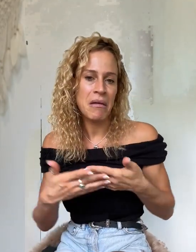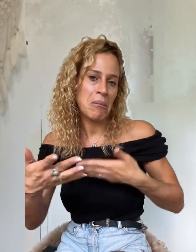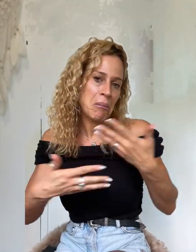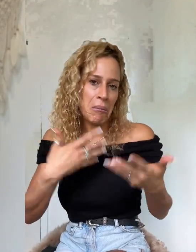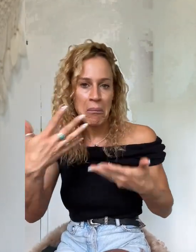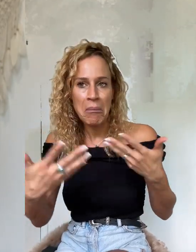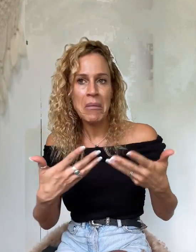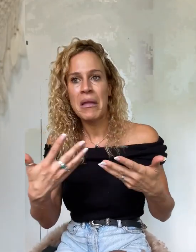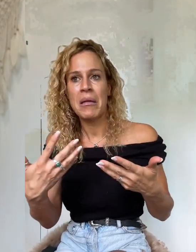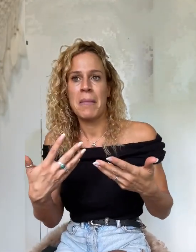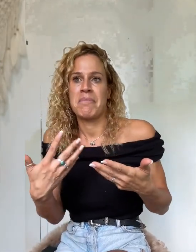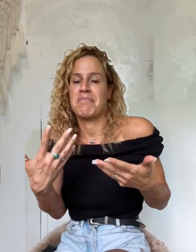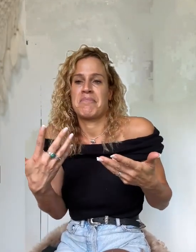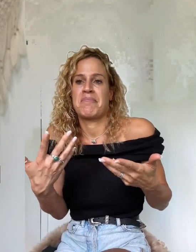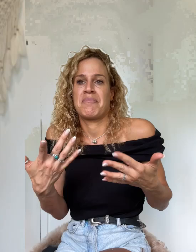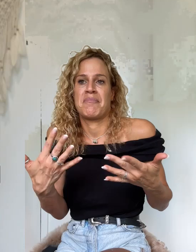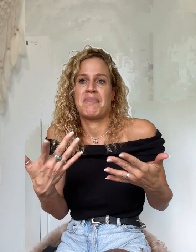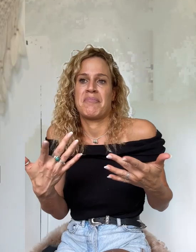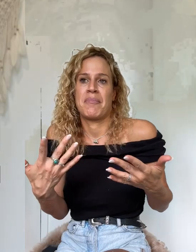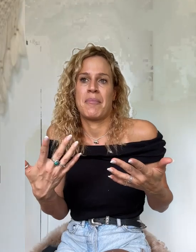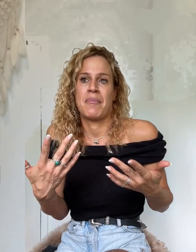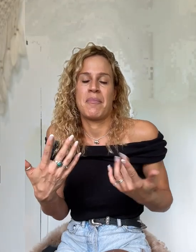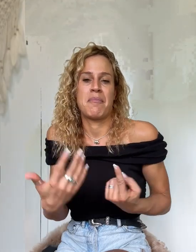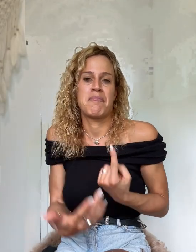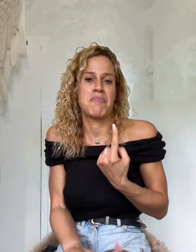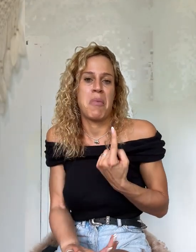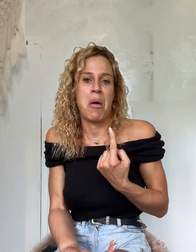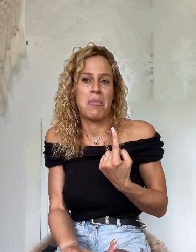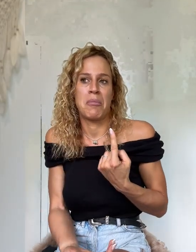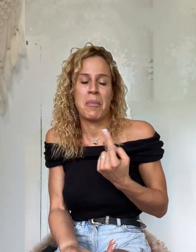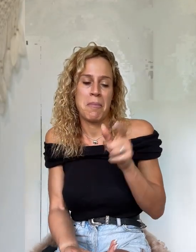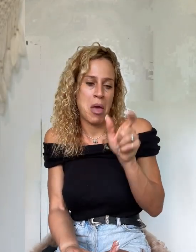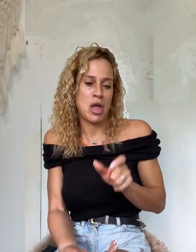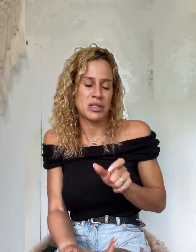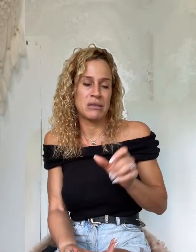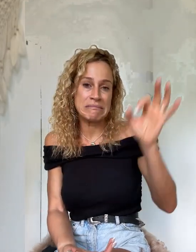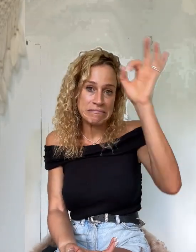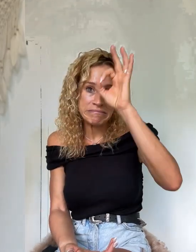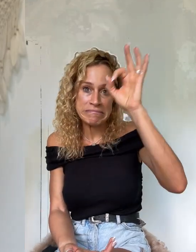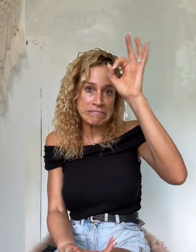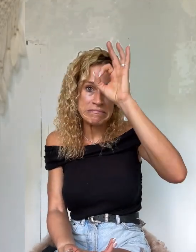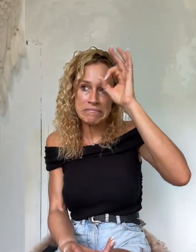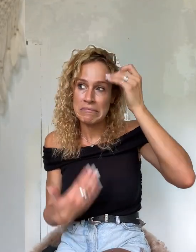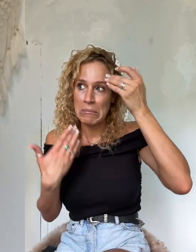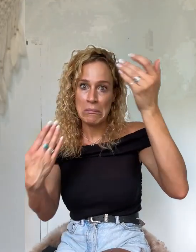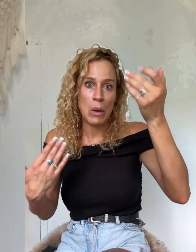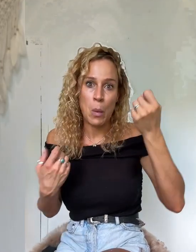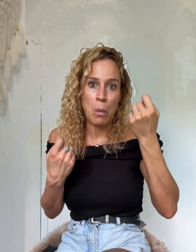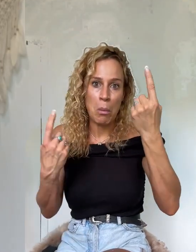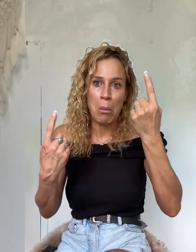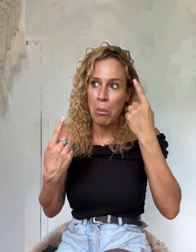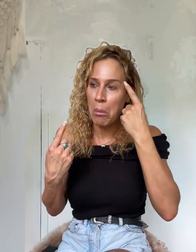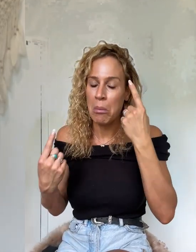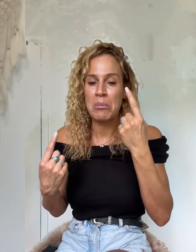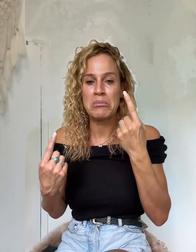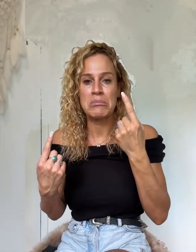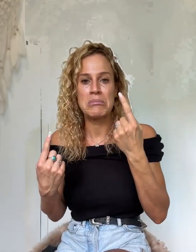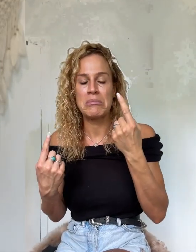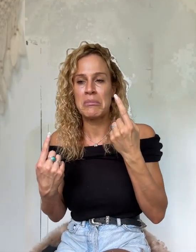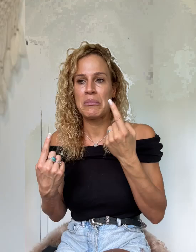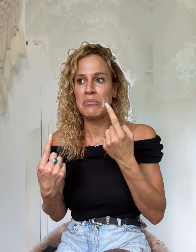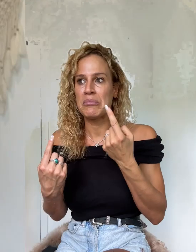But, someone that's, completely ignorant to